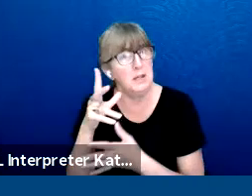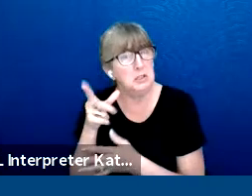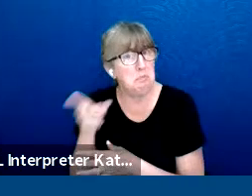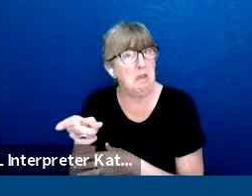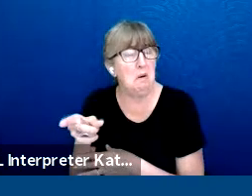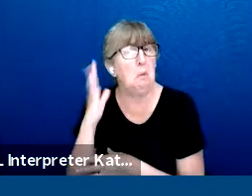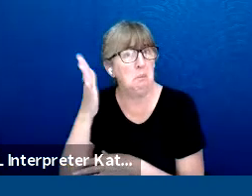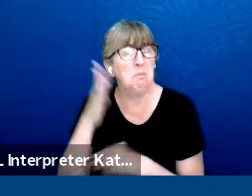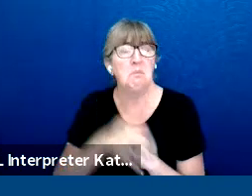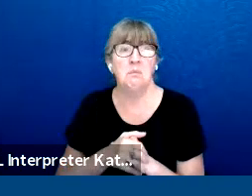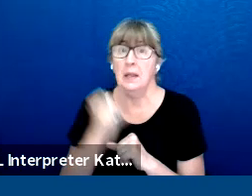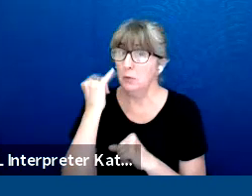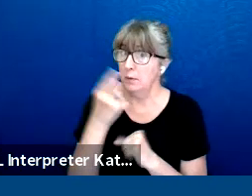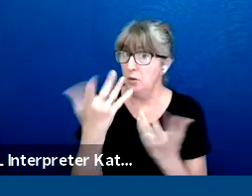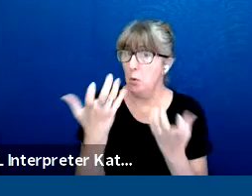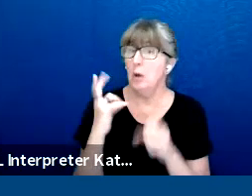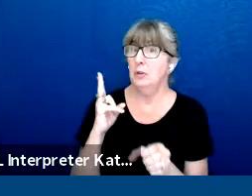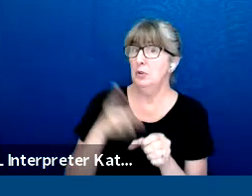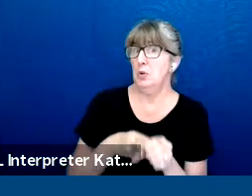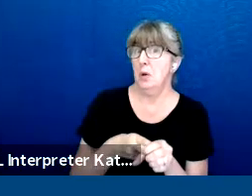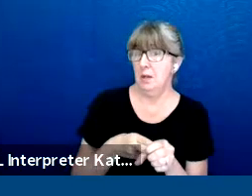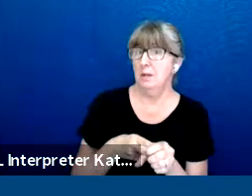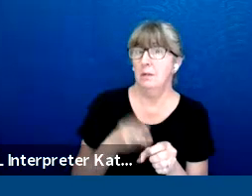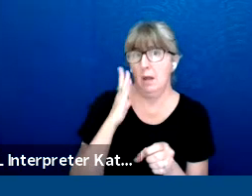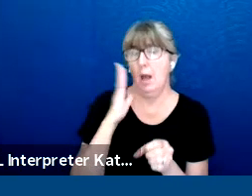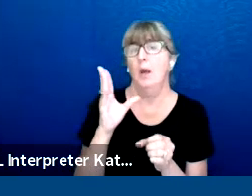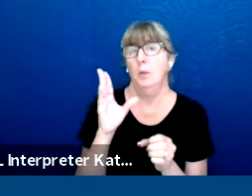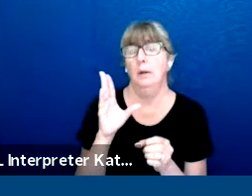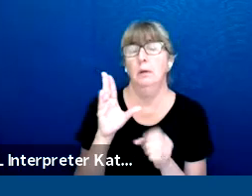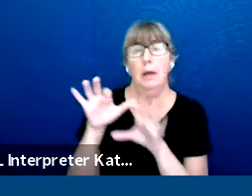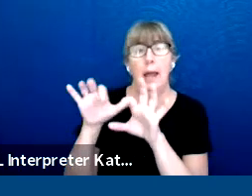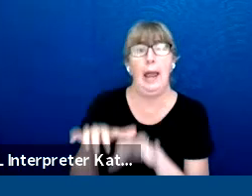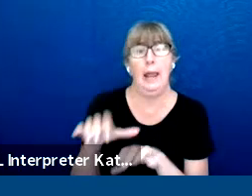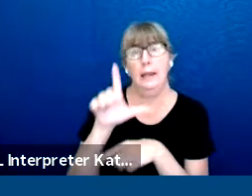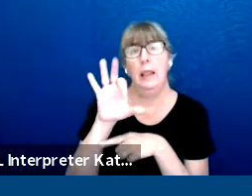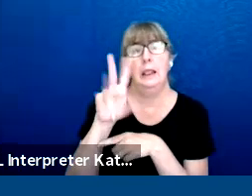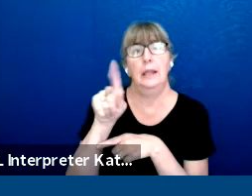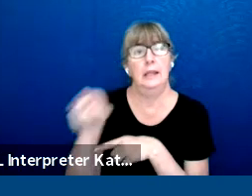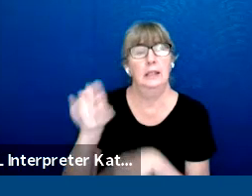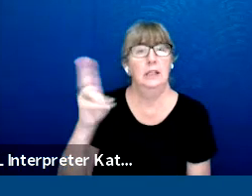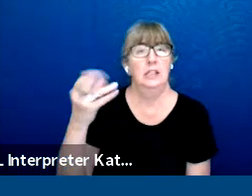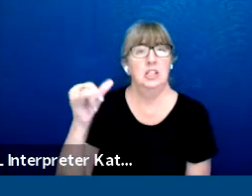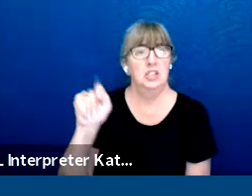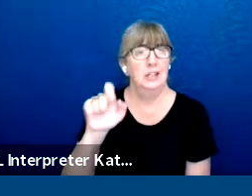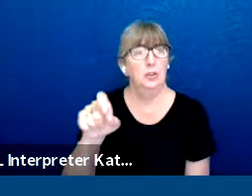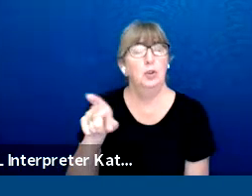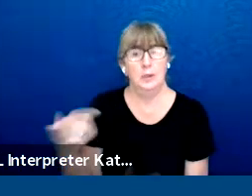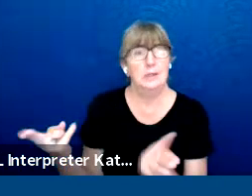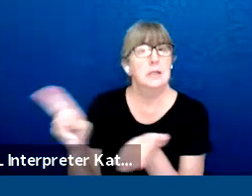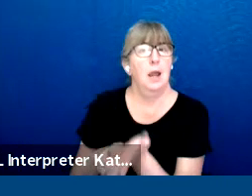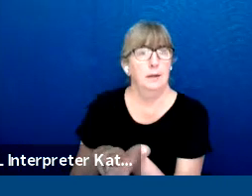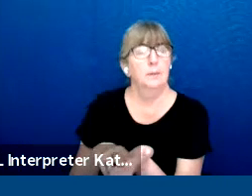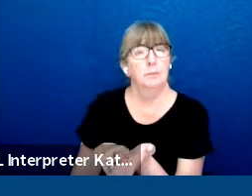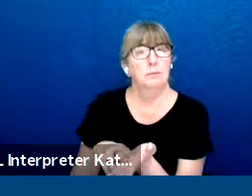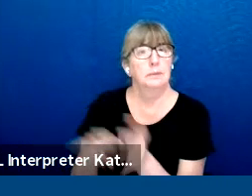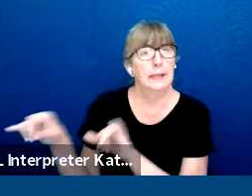if that's something you would like to attend, I will make sure to put the link in the chat so you can sign up the same way you signed up